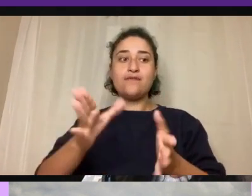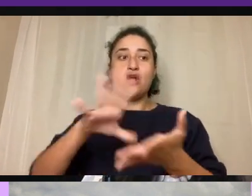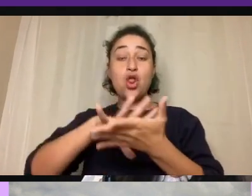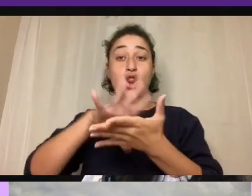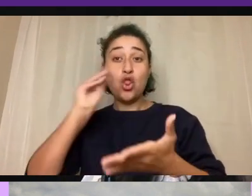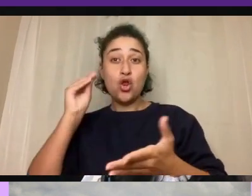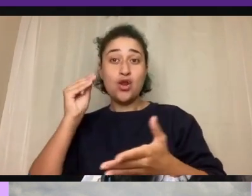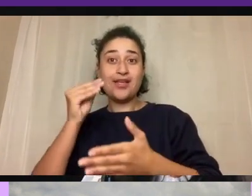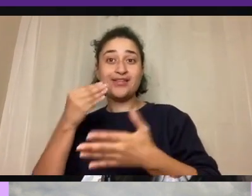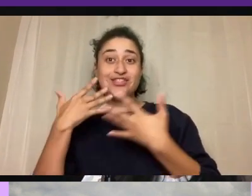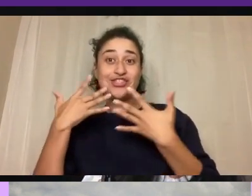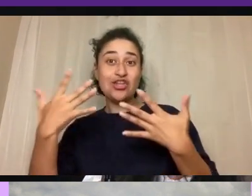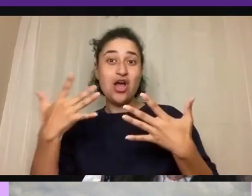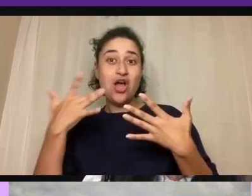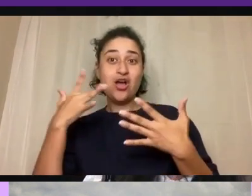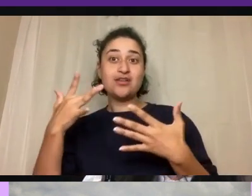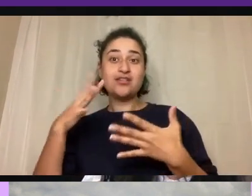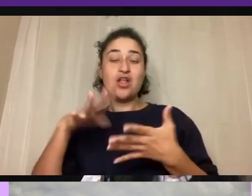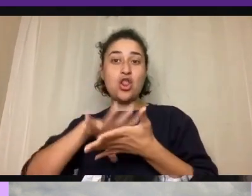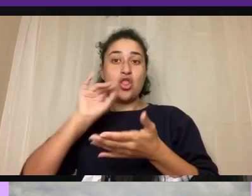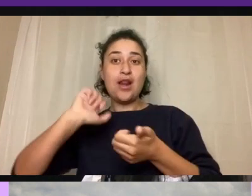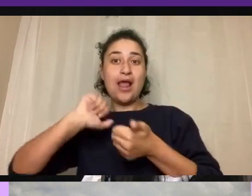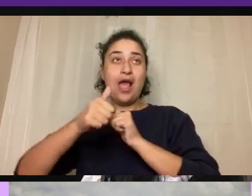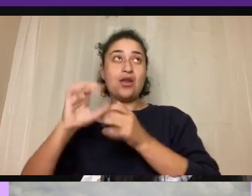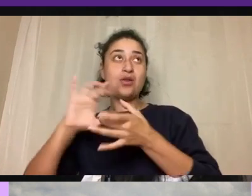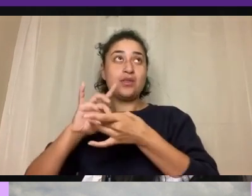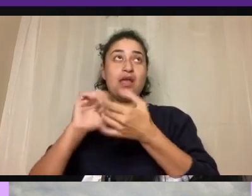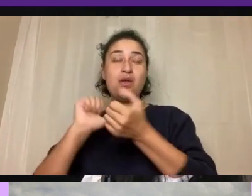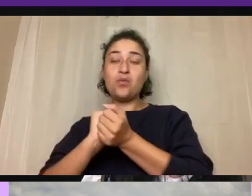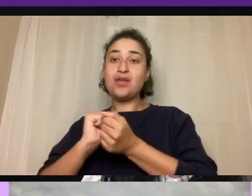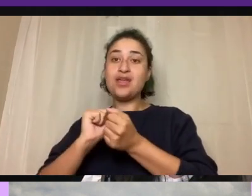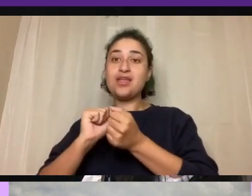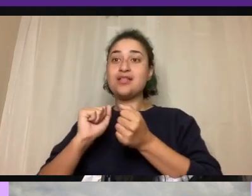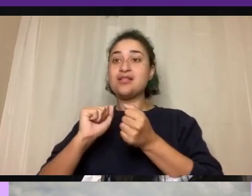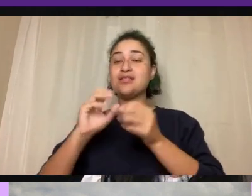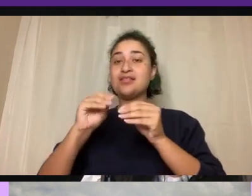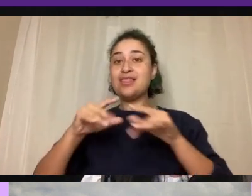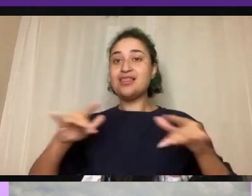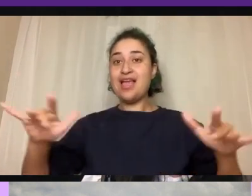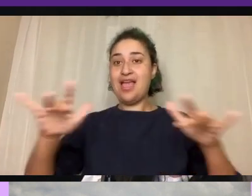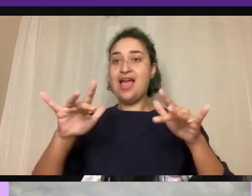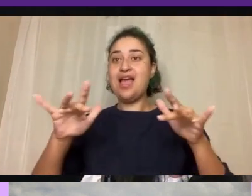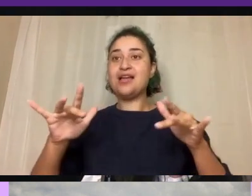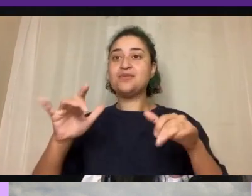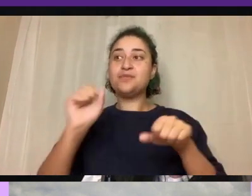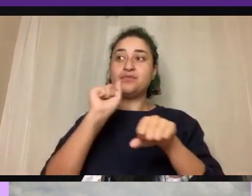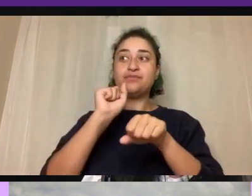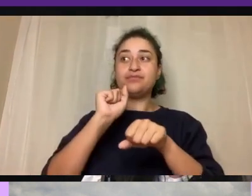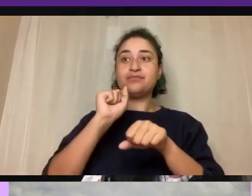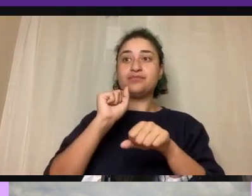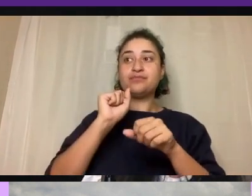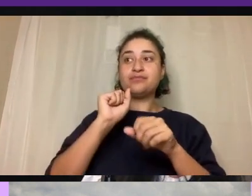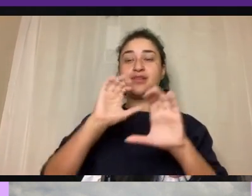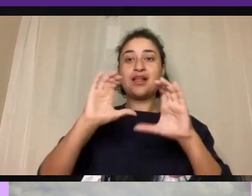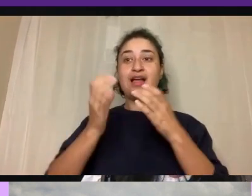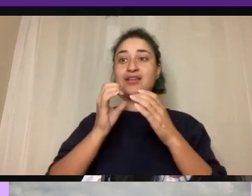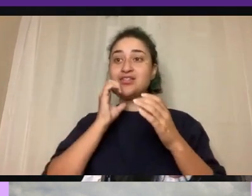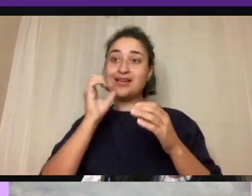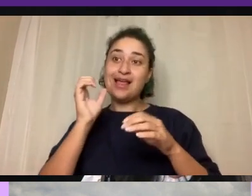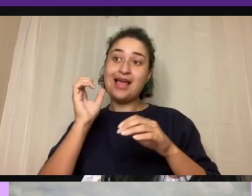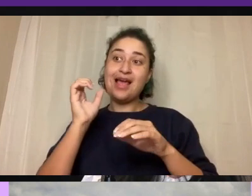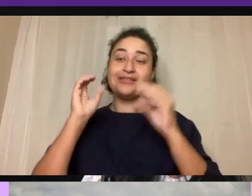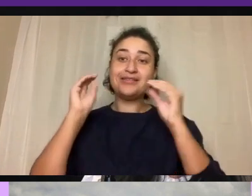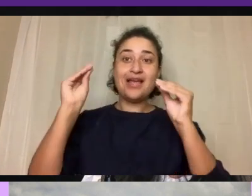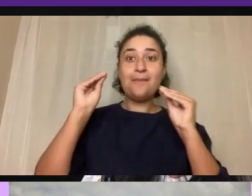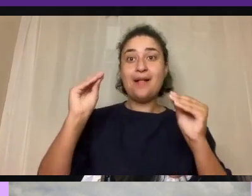how to relate to the land. These courses are taught not by PhDs, but by people like in you in